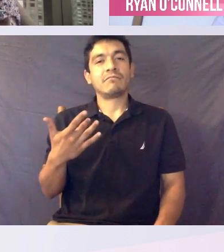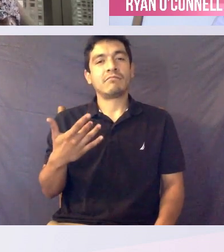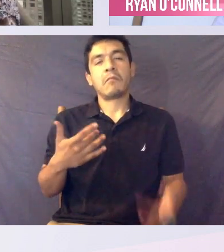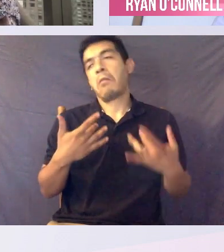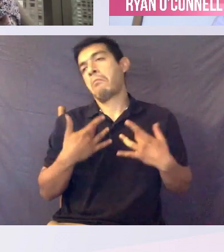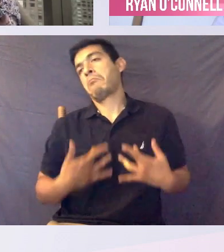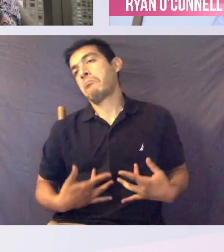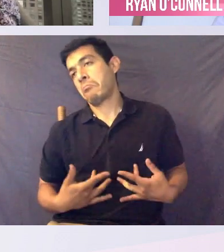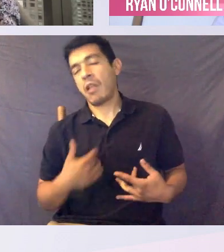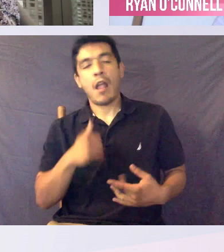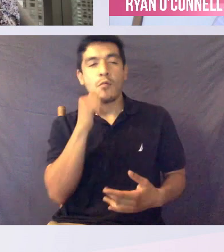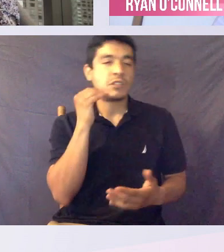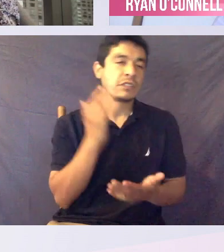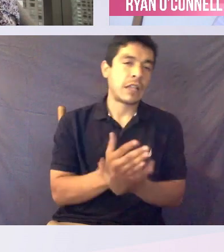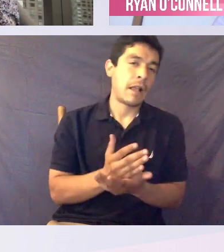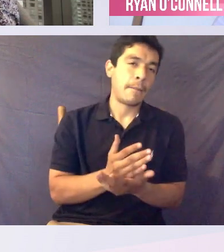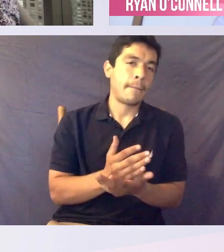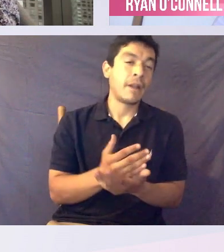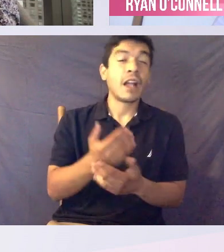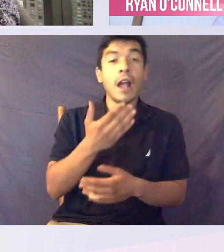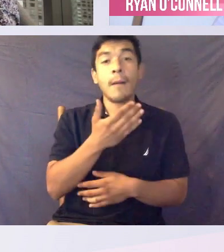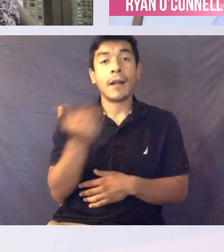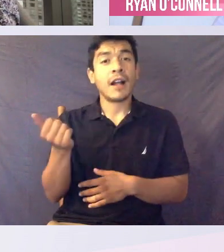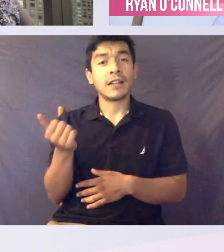going to stop because